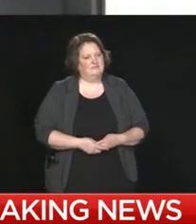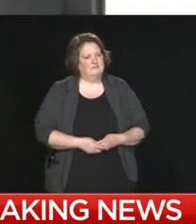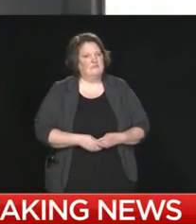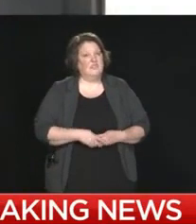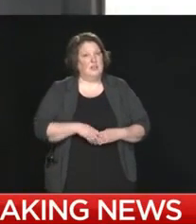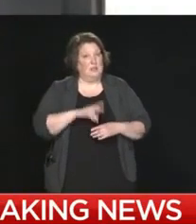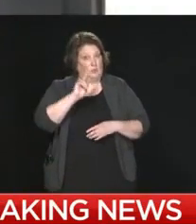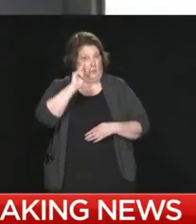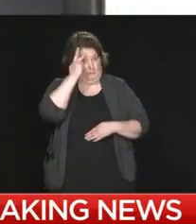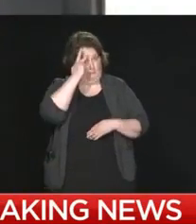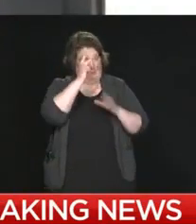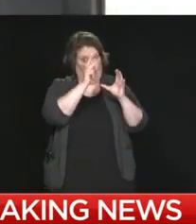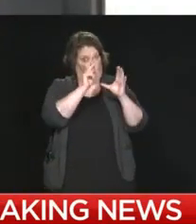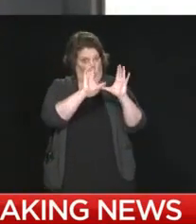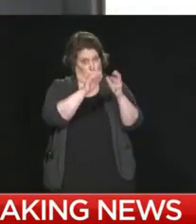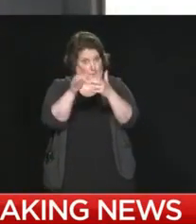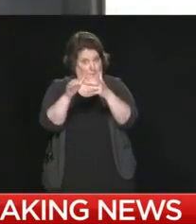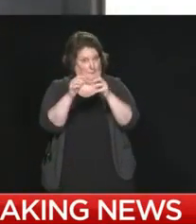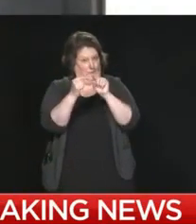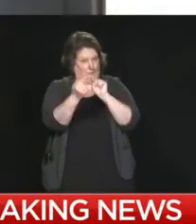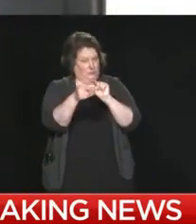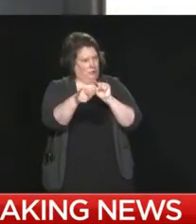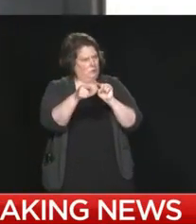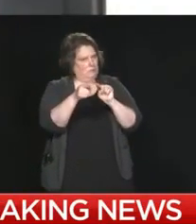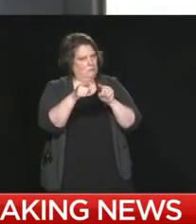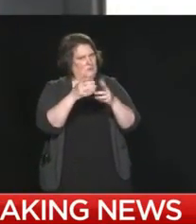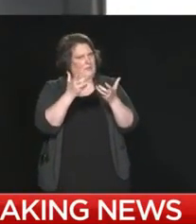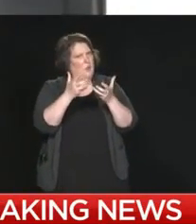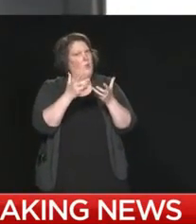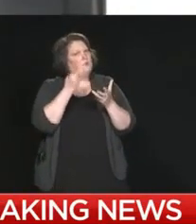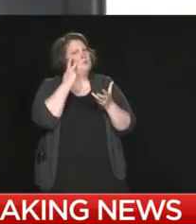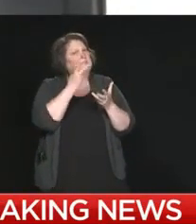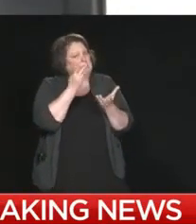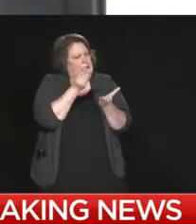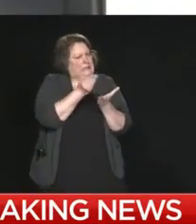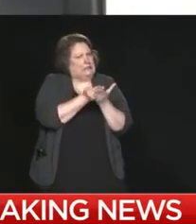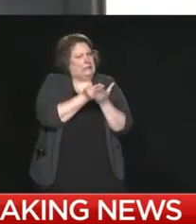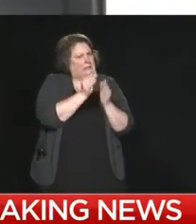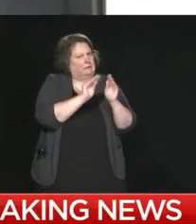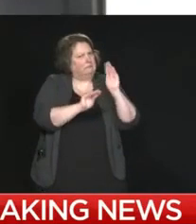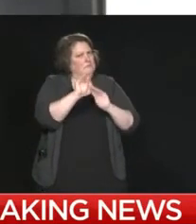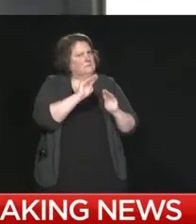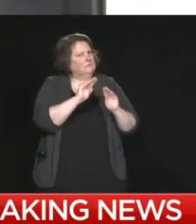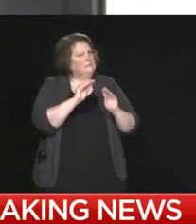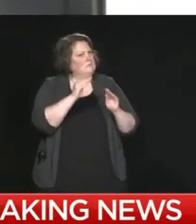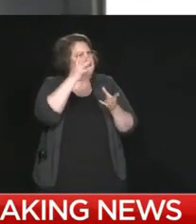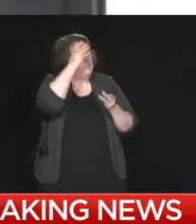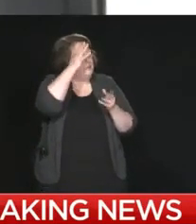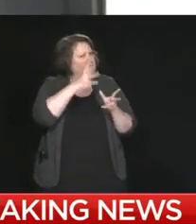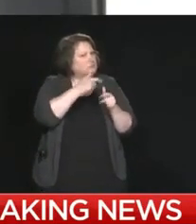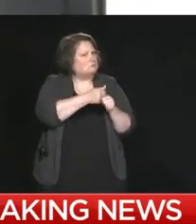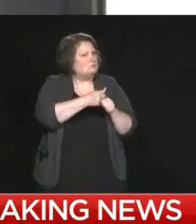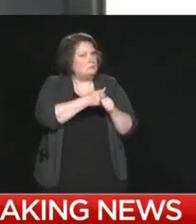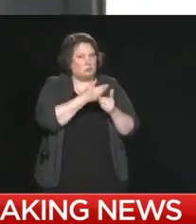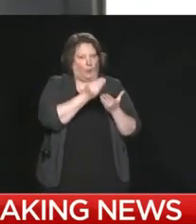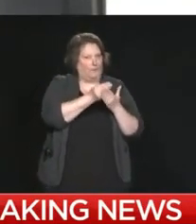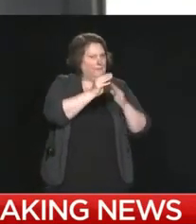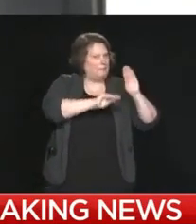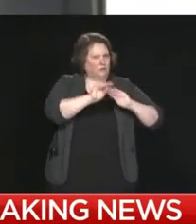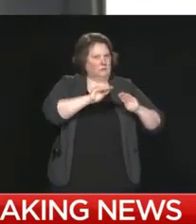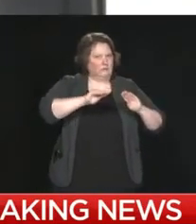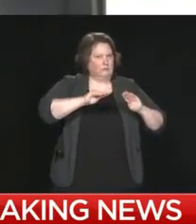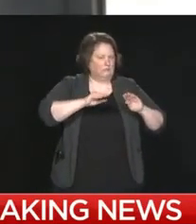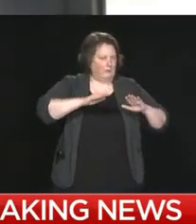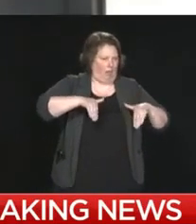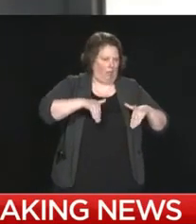parties have said that as part of their support, they want to see a fiscal update from the government. You didn't have a budget this year for obvious